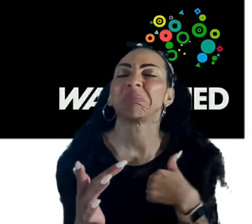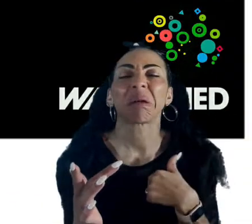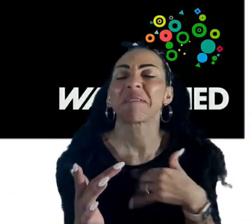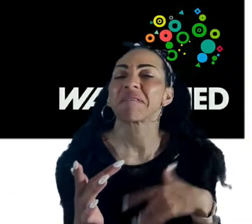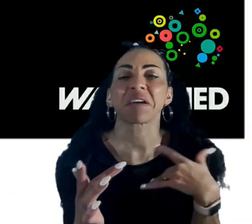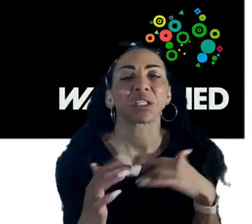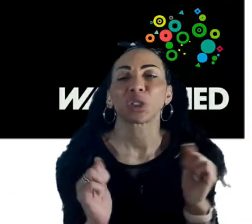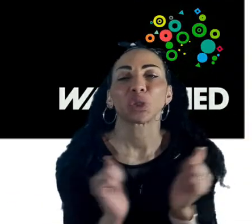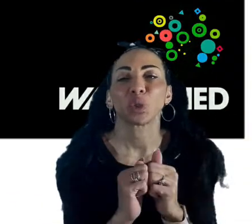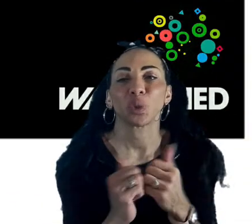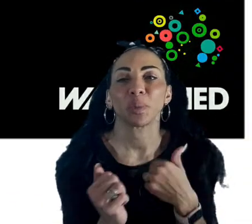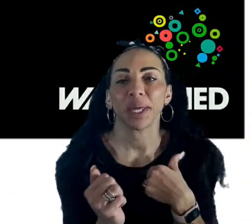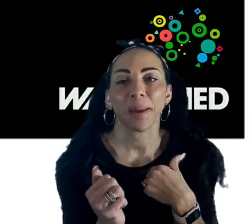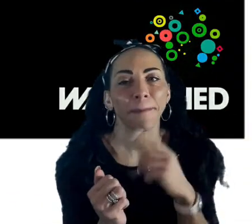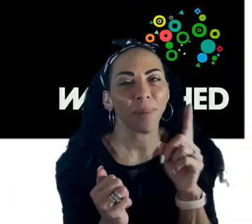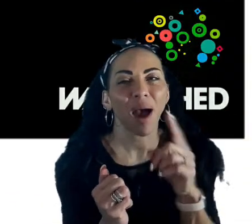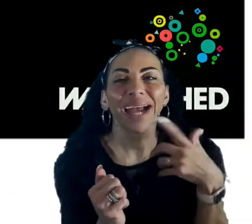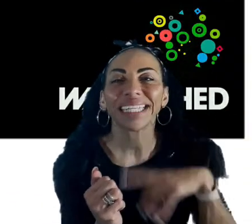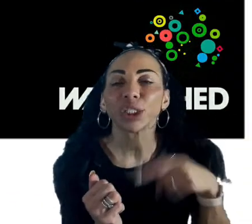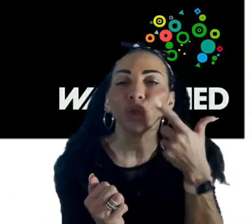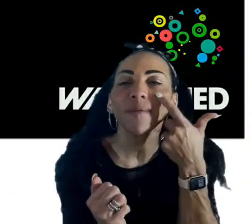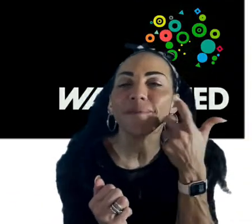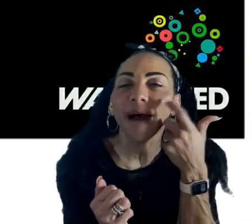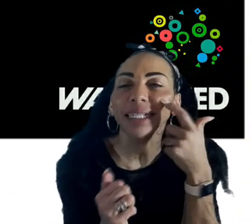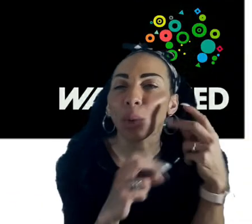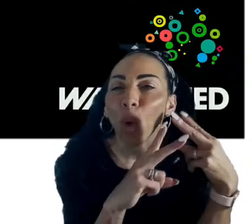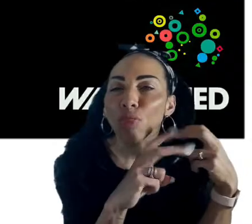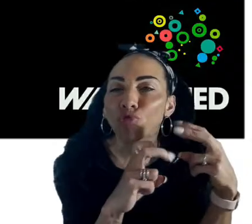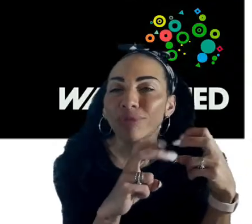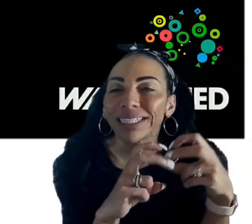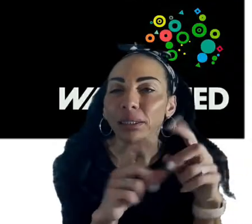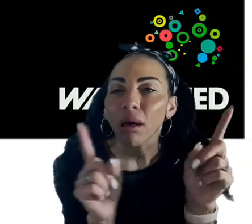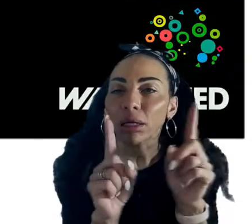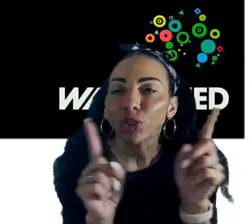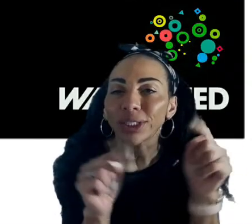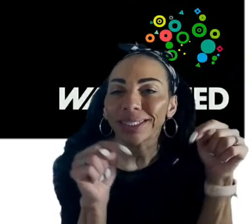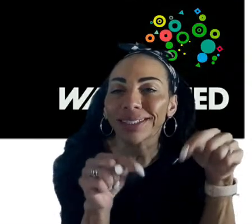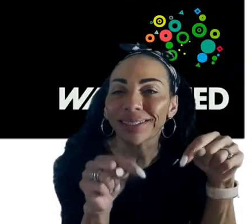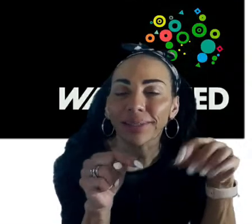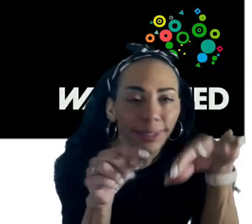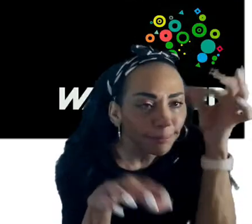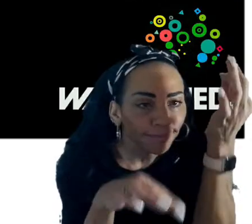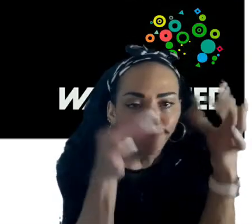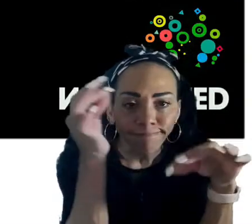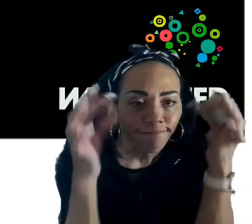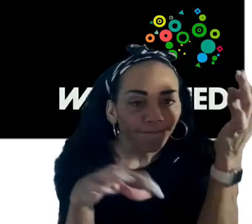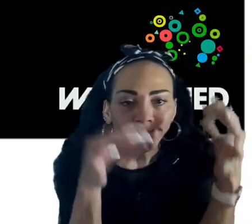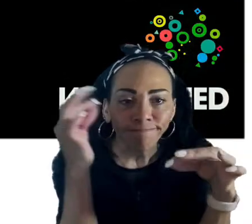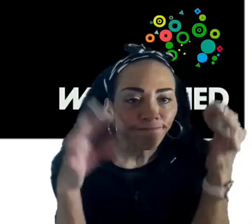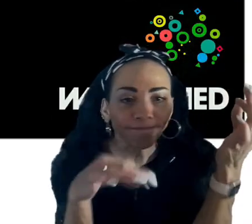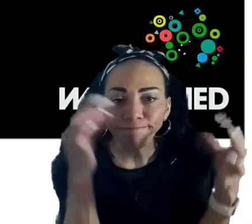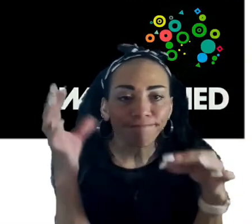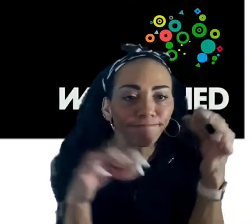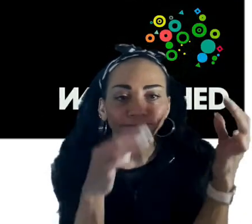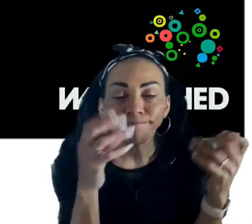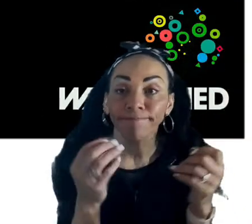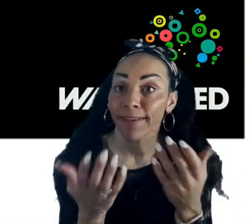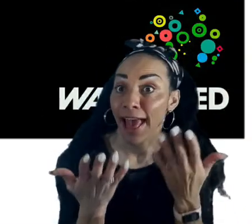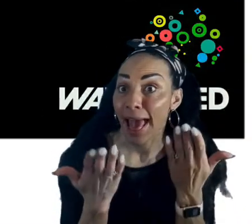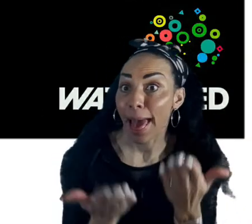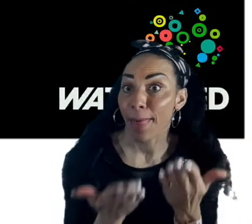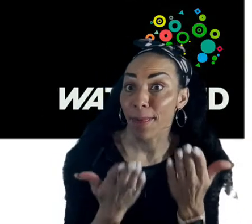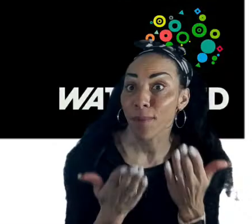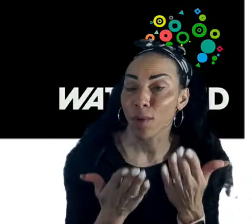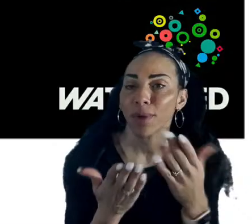finding out what the research is, finding out what you're interested in, and a title with a peer. But at the moment, I'm exploring that